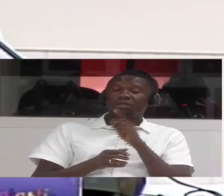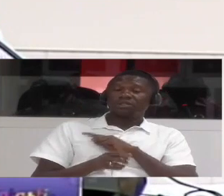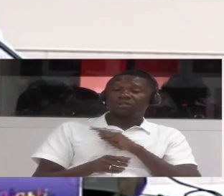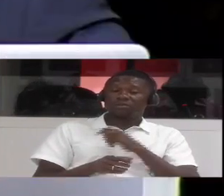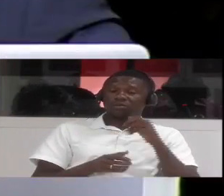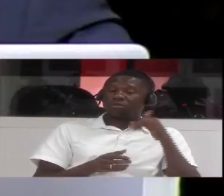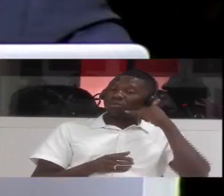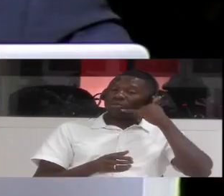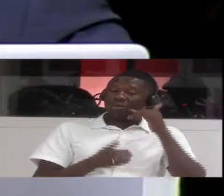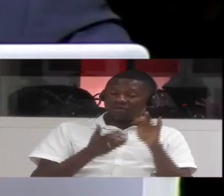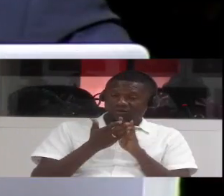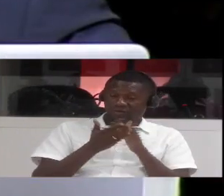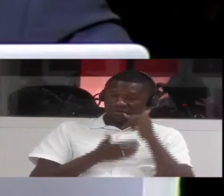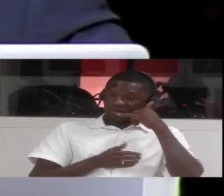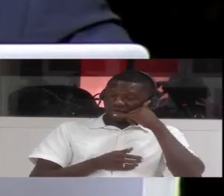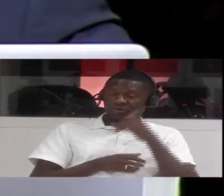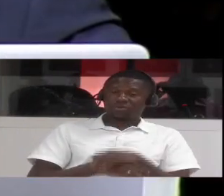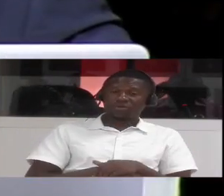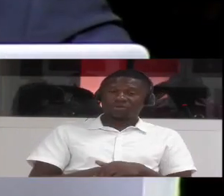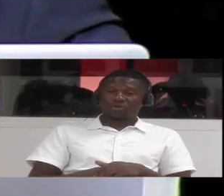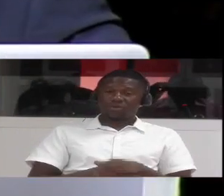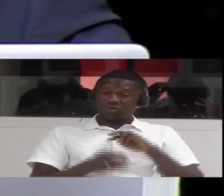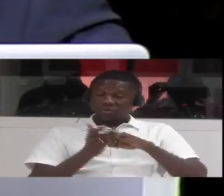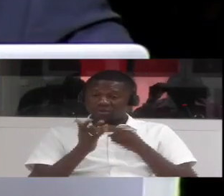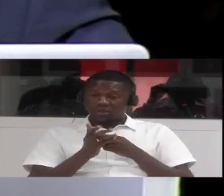So taking pictures was a problem with the mobile phone.